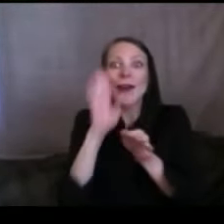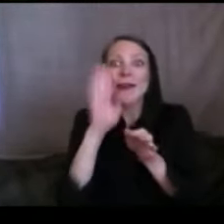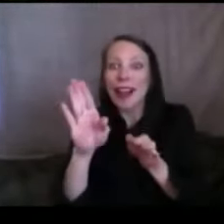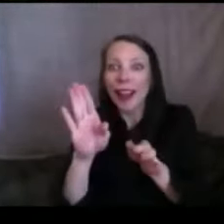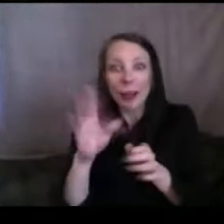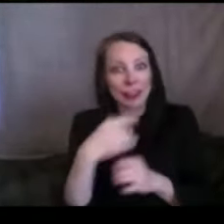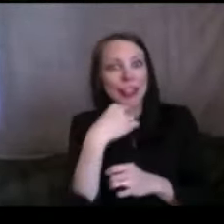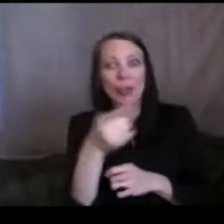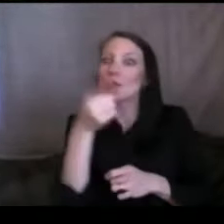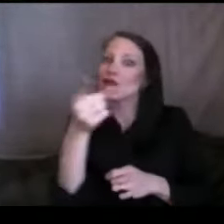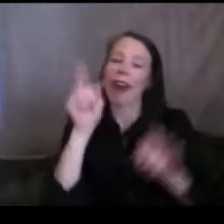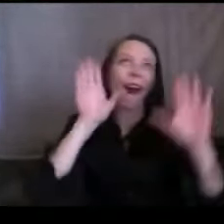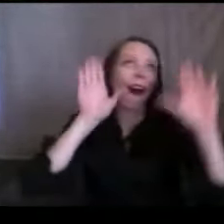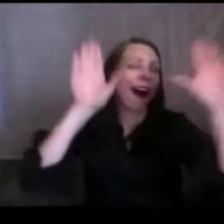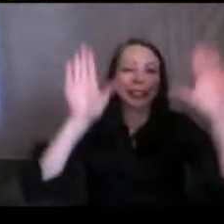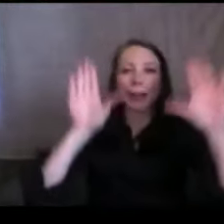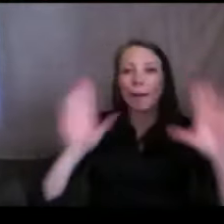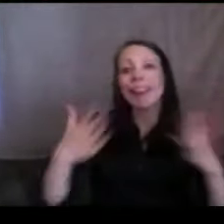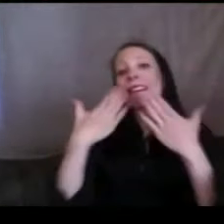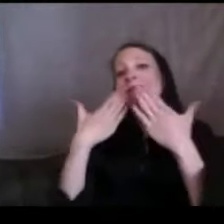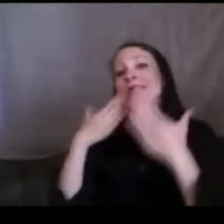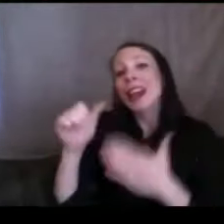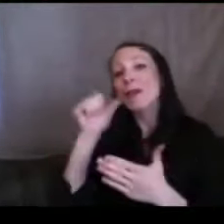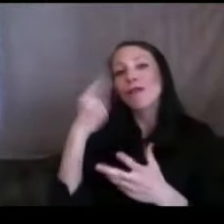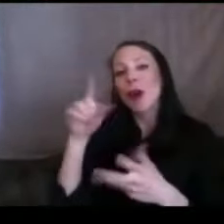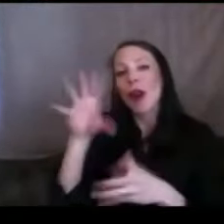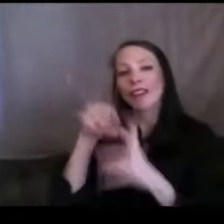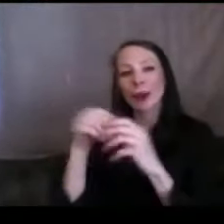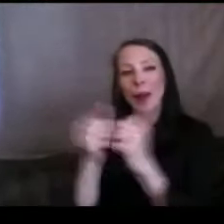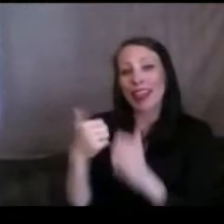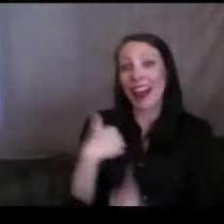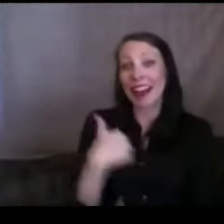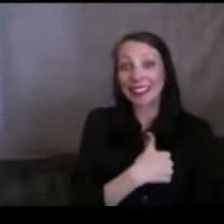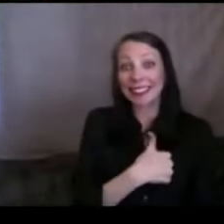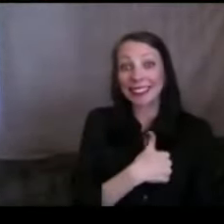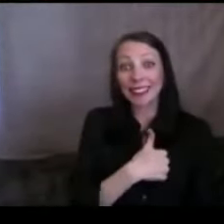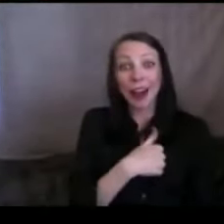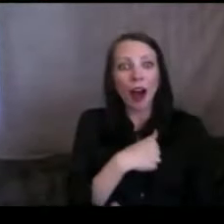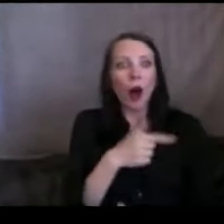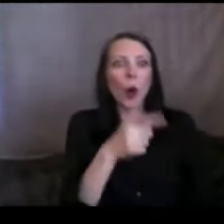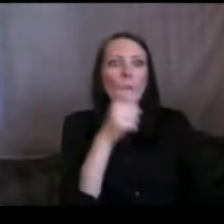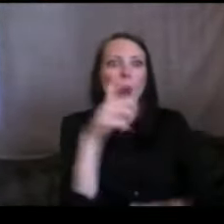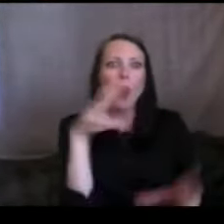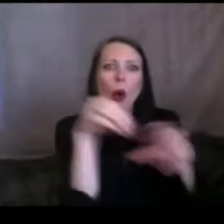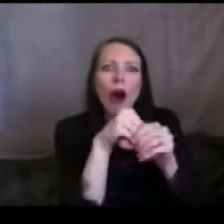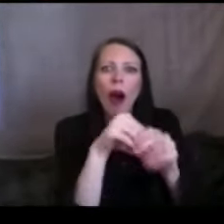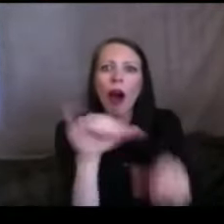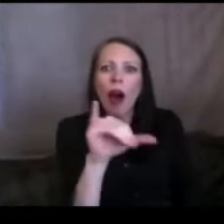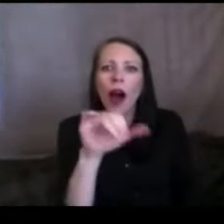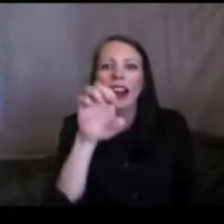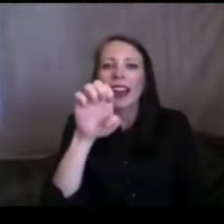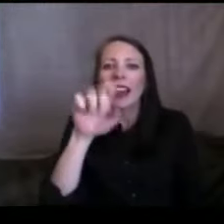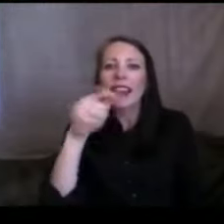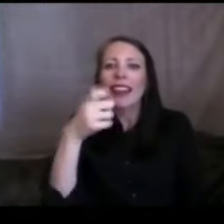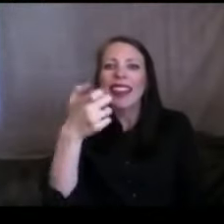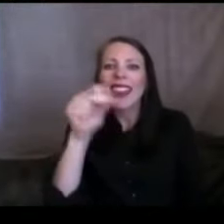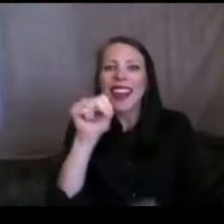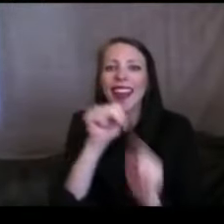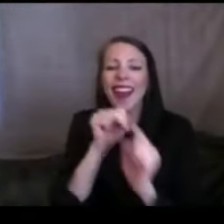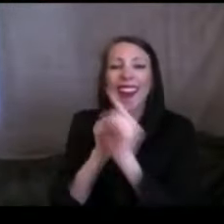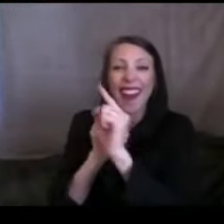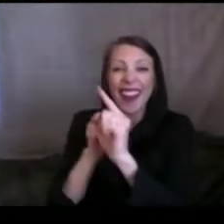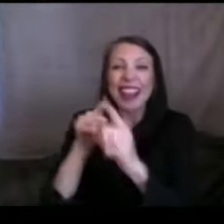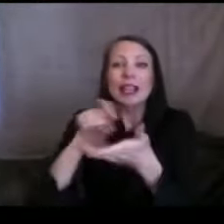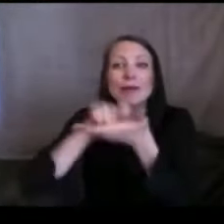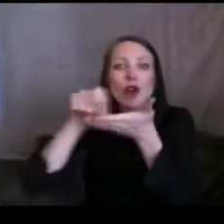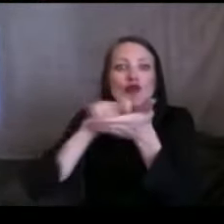you, she's awesome. Thank you, April, for being with us. I'm also joined by Ethan Waters, an award-winning writer who's been involved with several